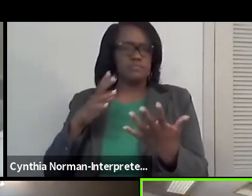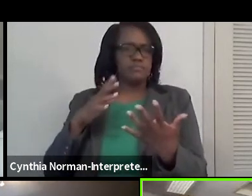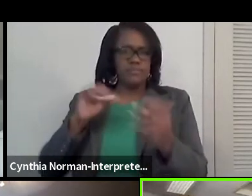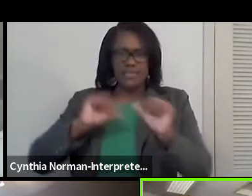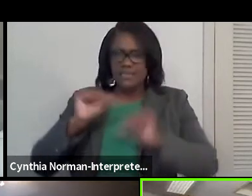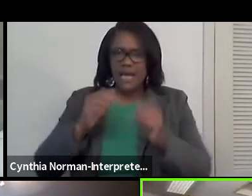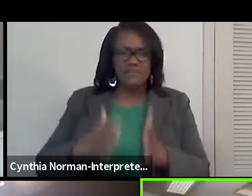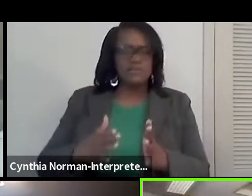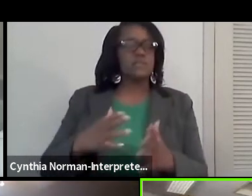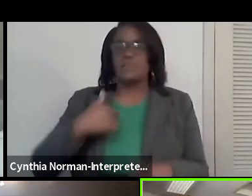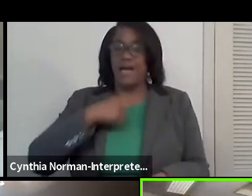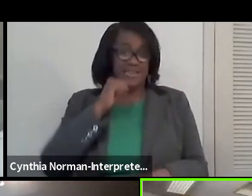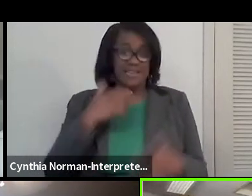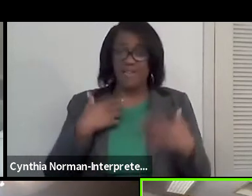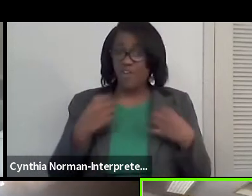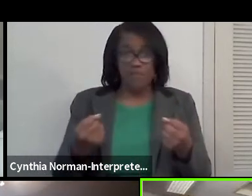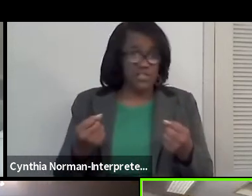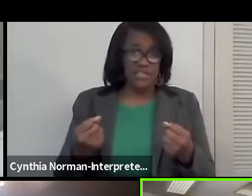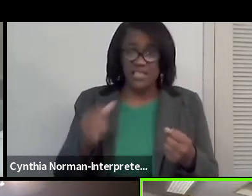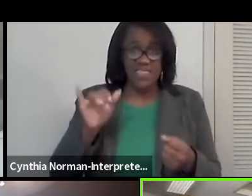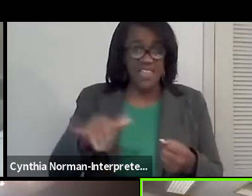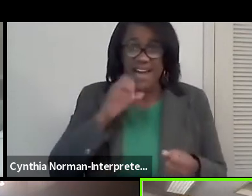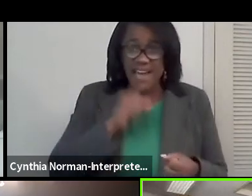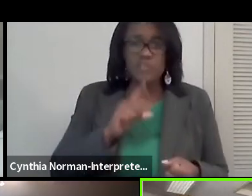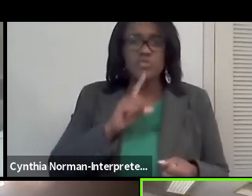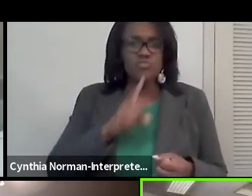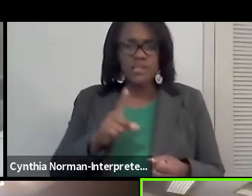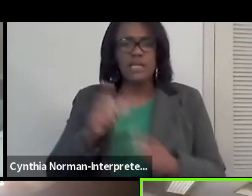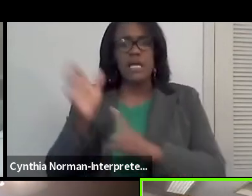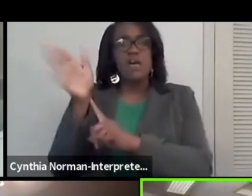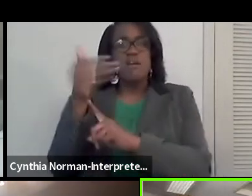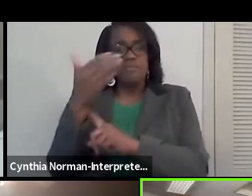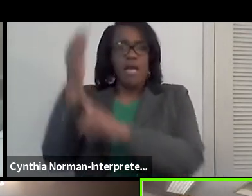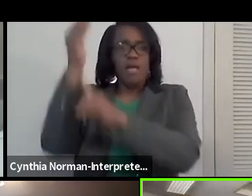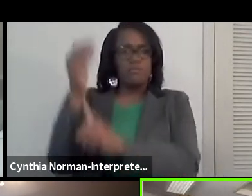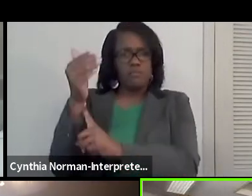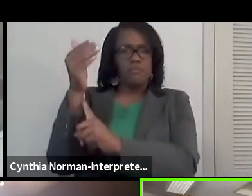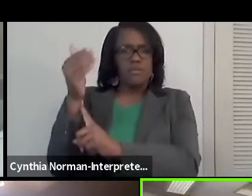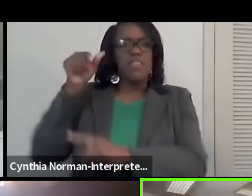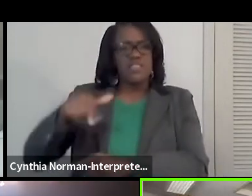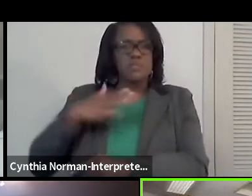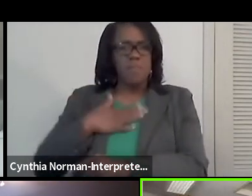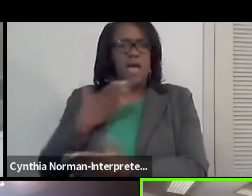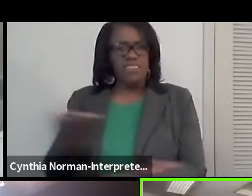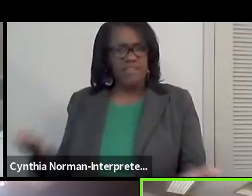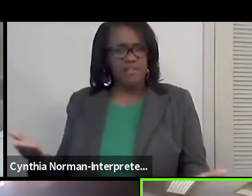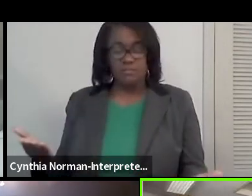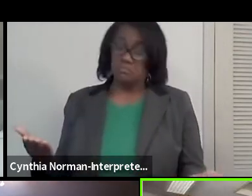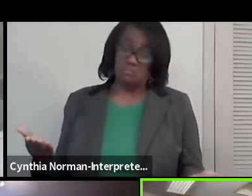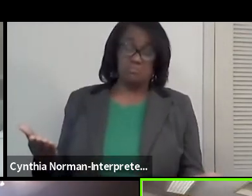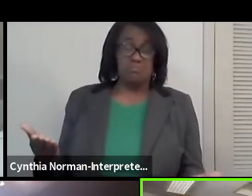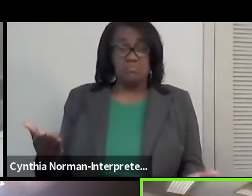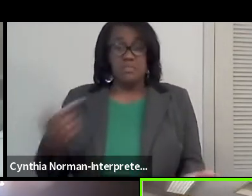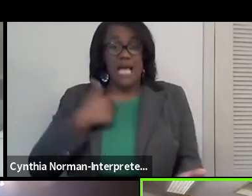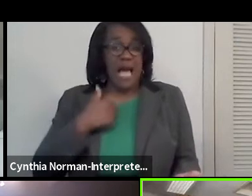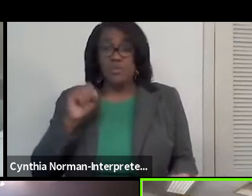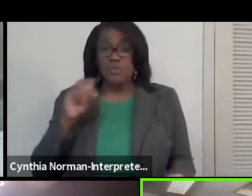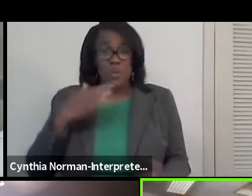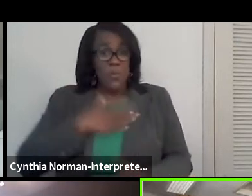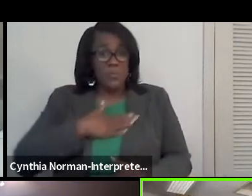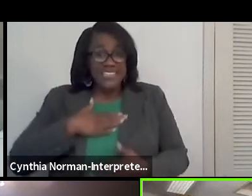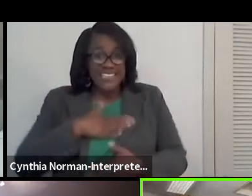the confidence at that age to really, like, you know, put a flag in the soil and say, this is the thing I'm going to do. And so I was so pleased to